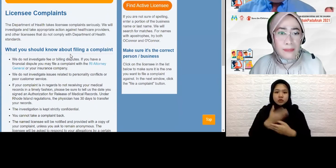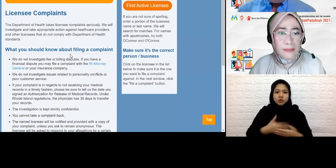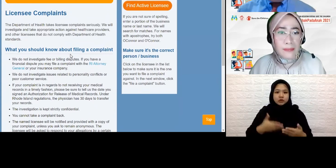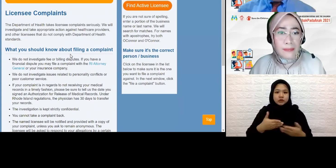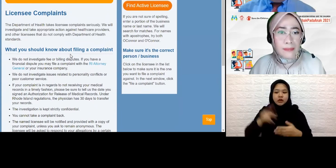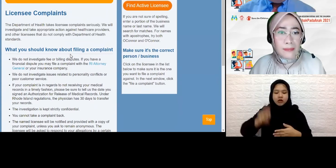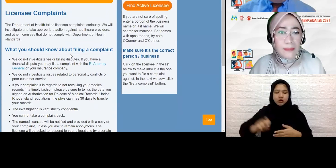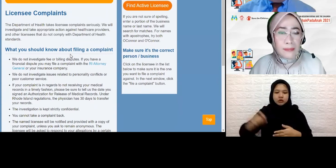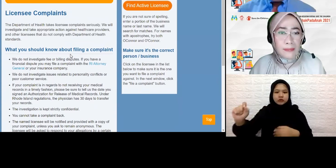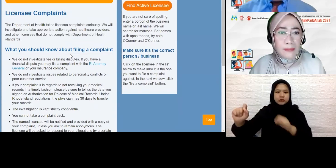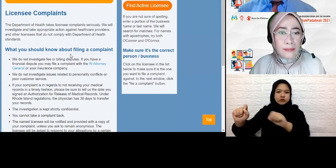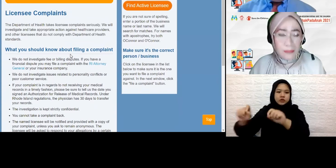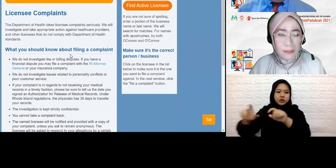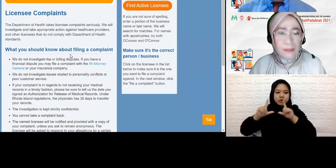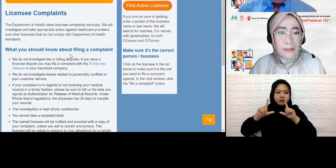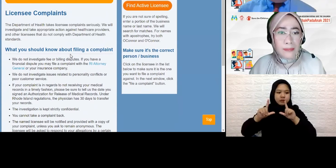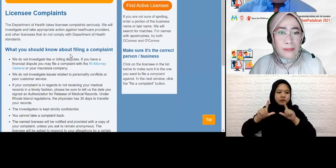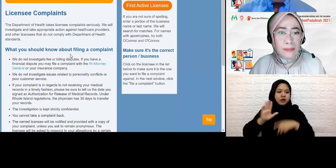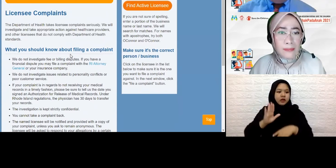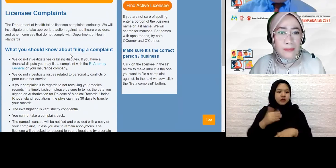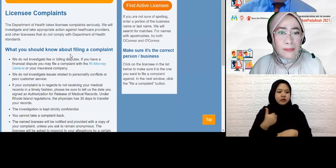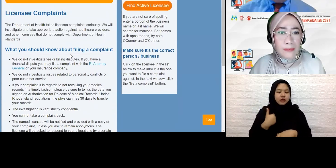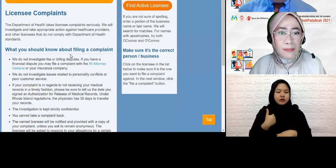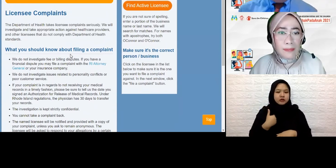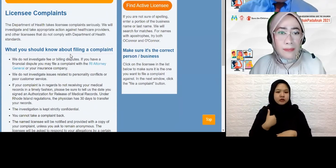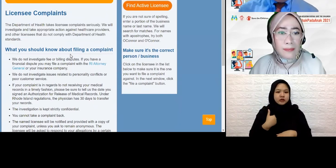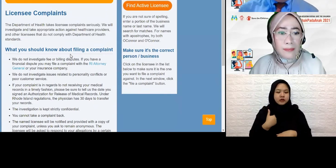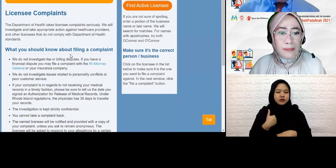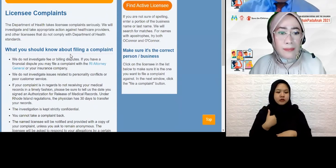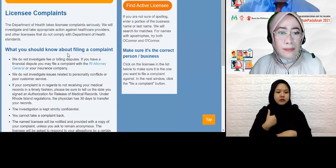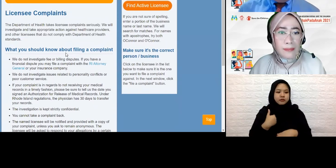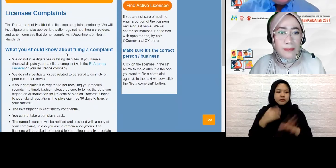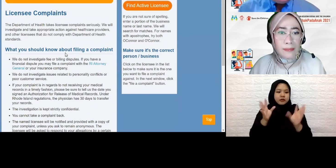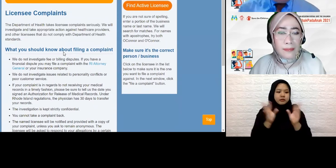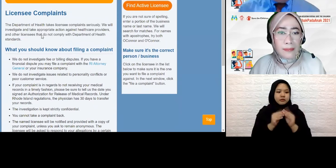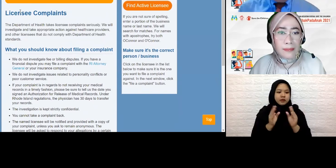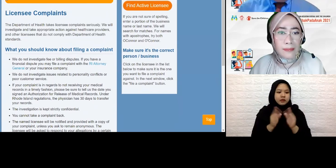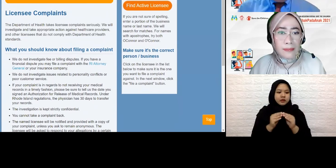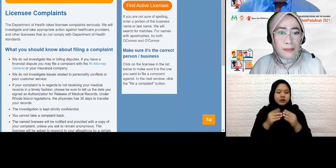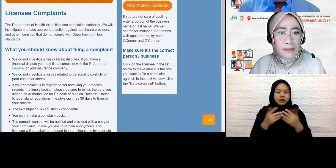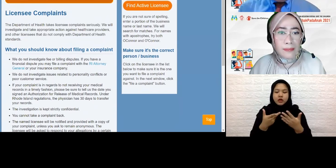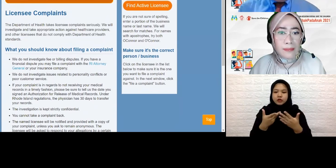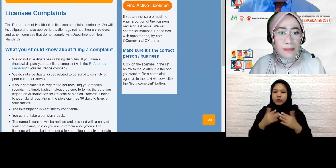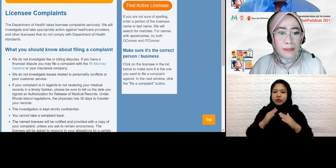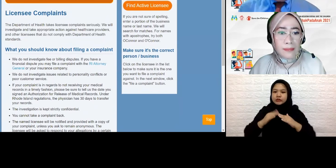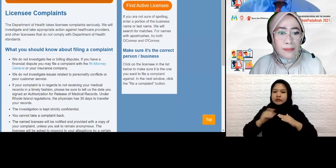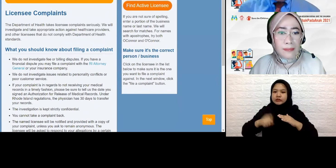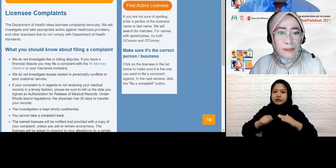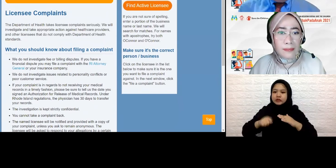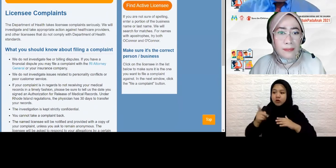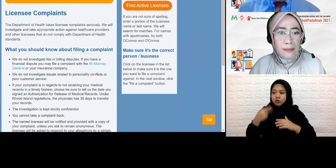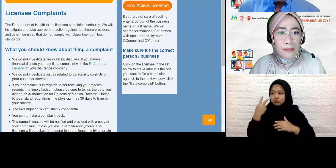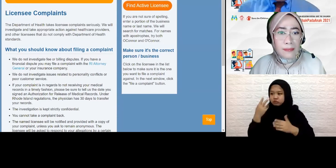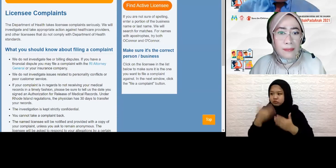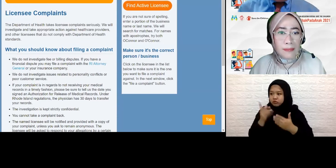there's a meeting, a hearing. And if there is an ethics violation, then the